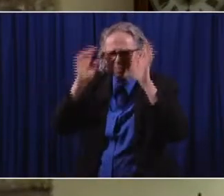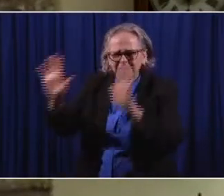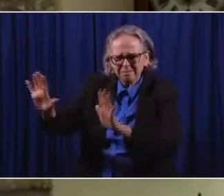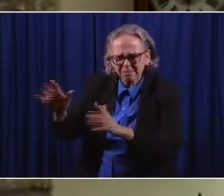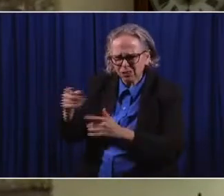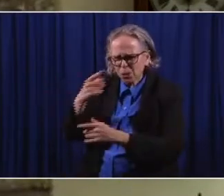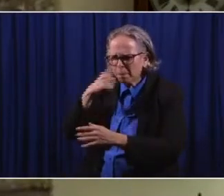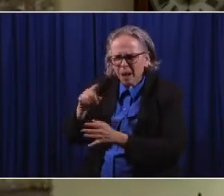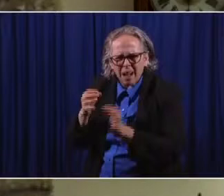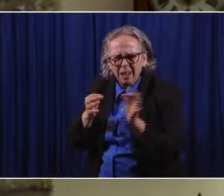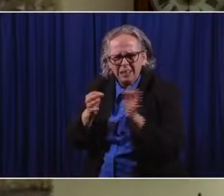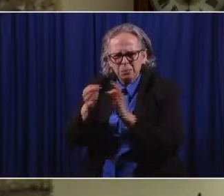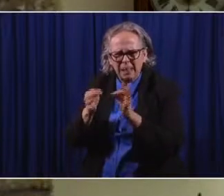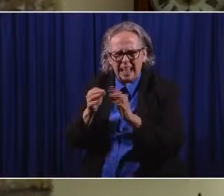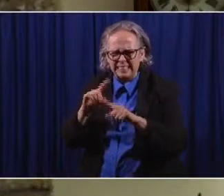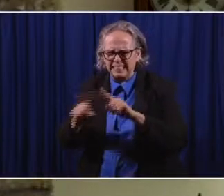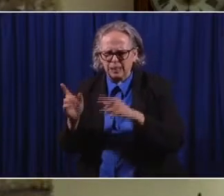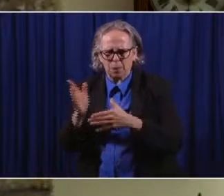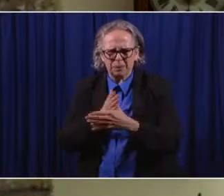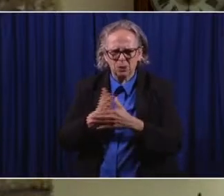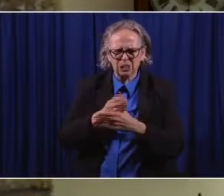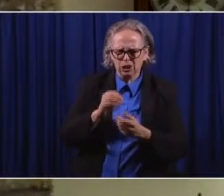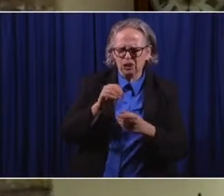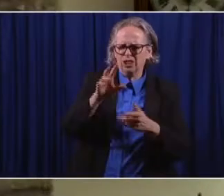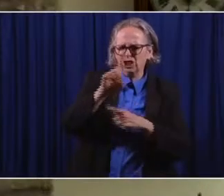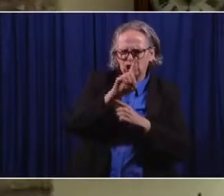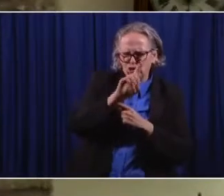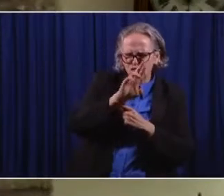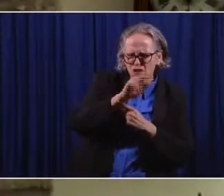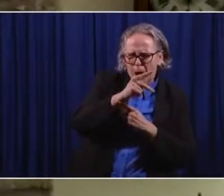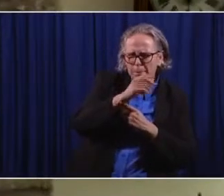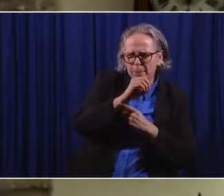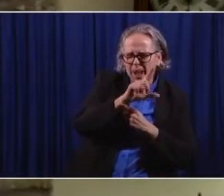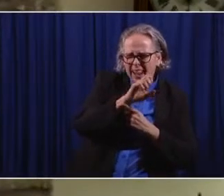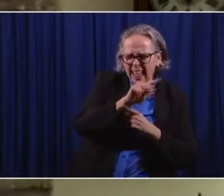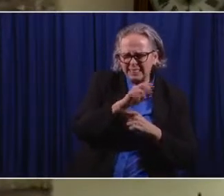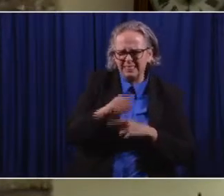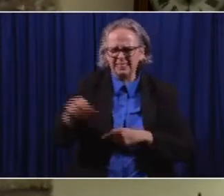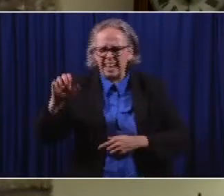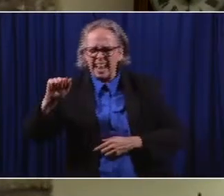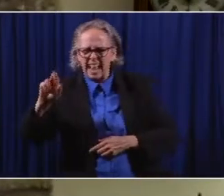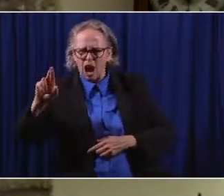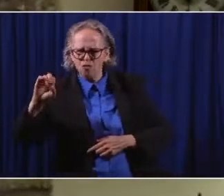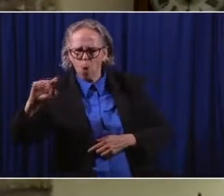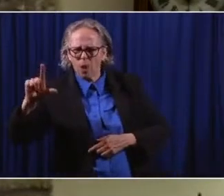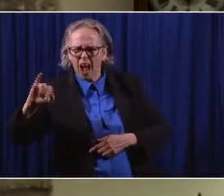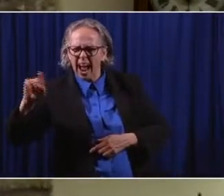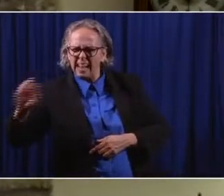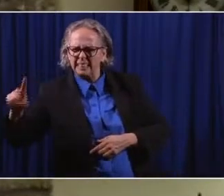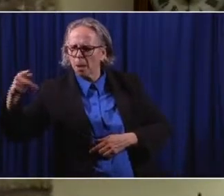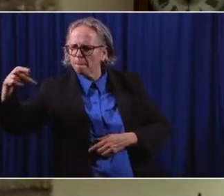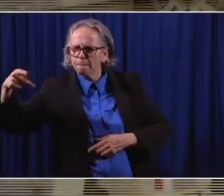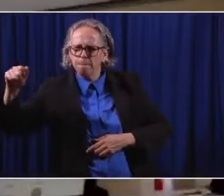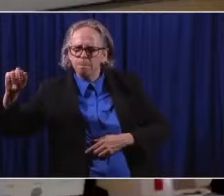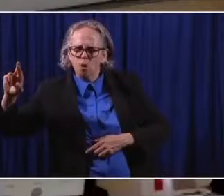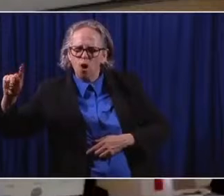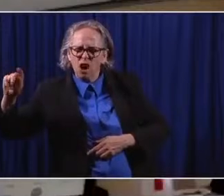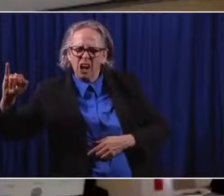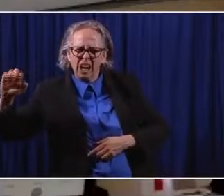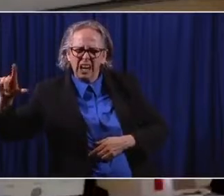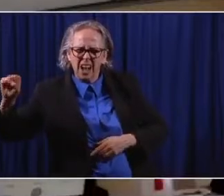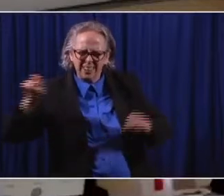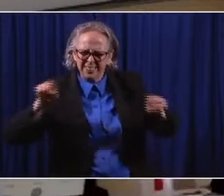as opposed to the aerosolized particles? What's the difference, if there is a difference? Yep.